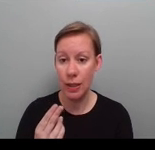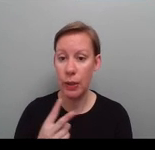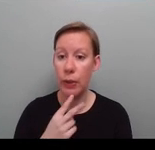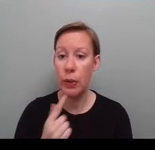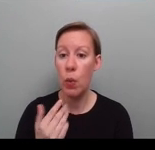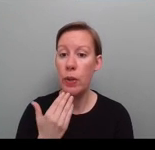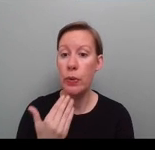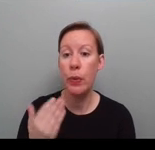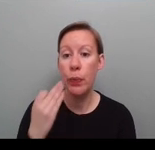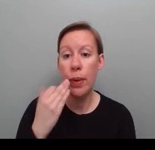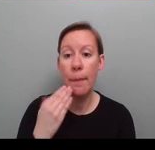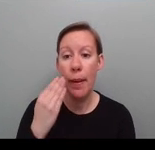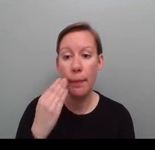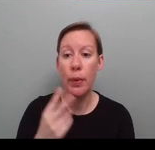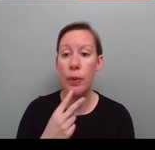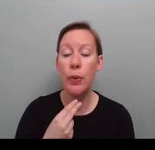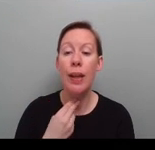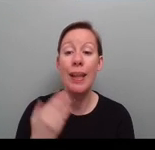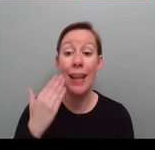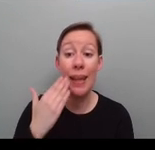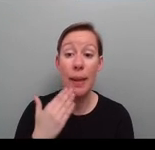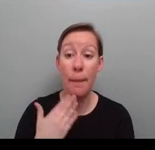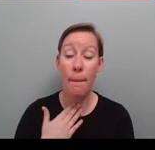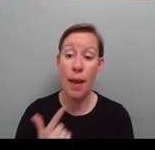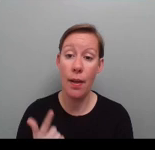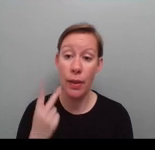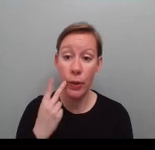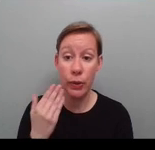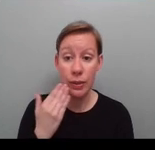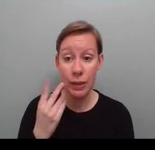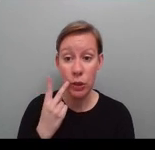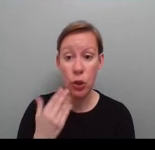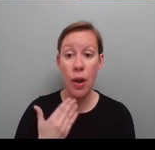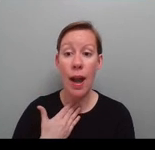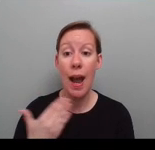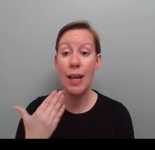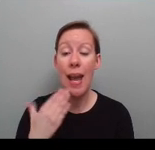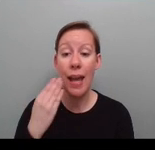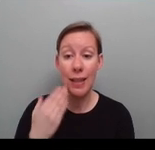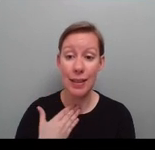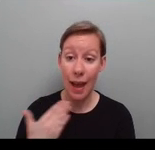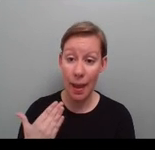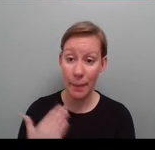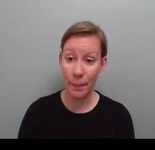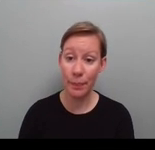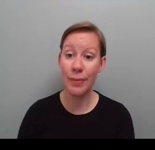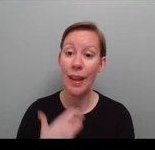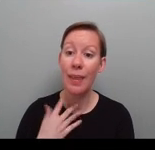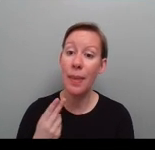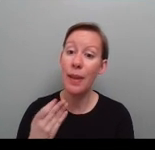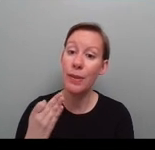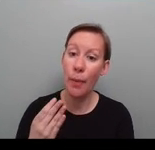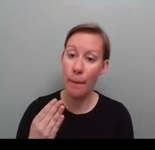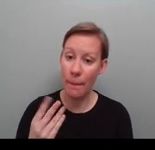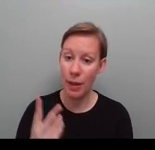Ultra, you want to always remember that you can email your teacher at any time and they'll be happy to help you. Thanks so much for watching.